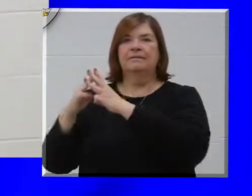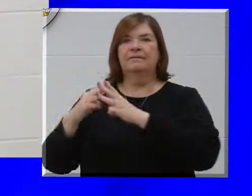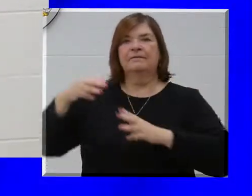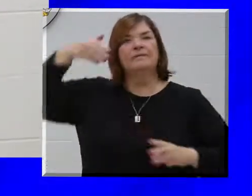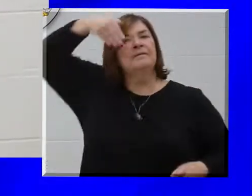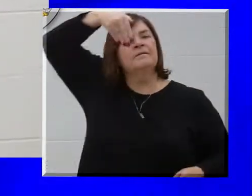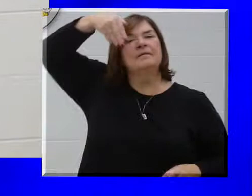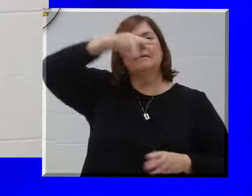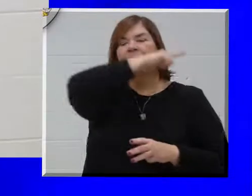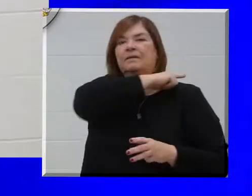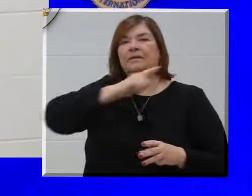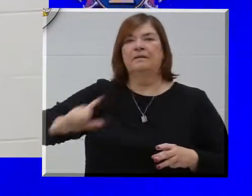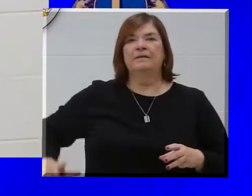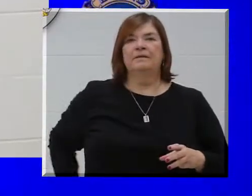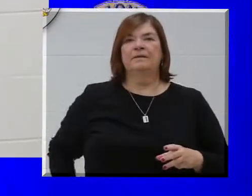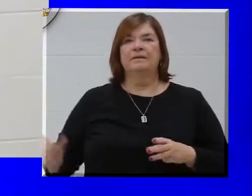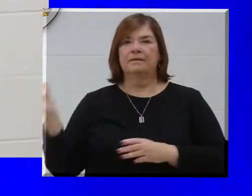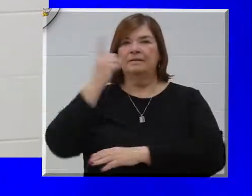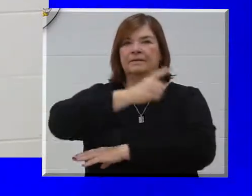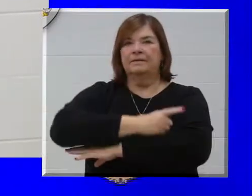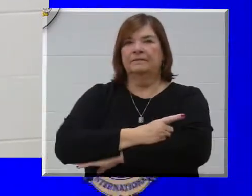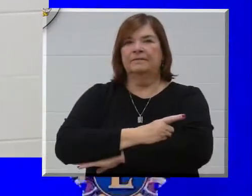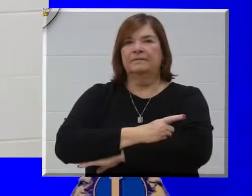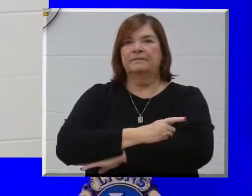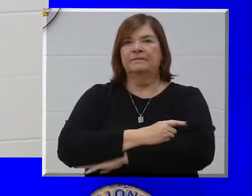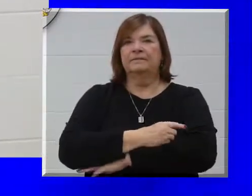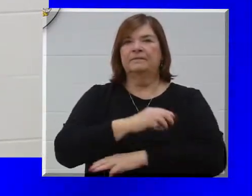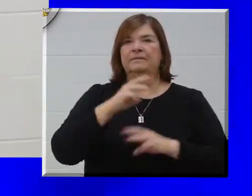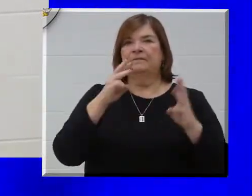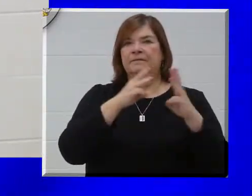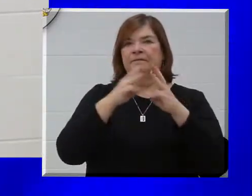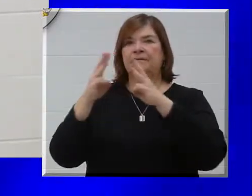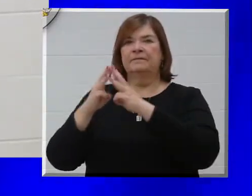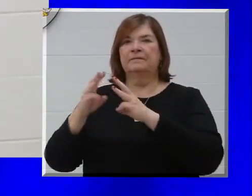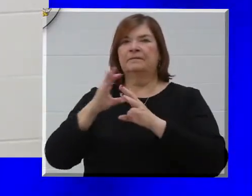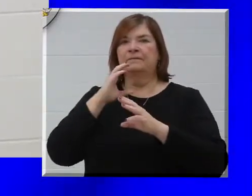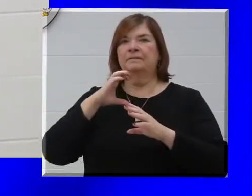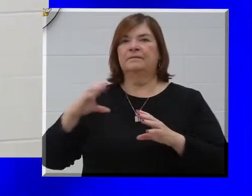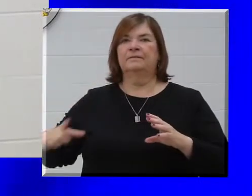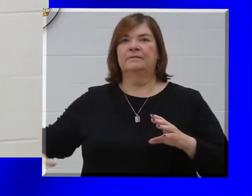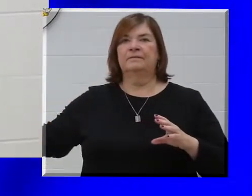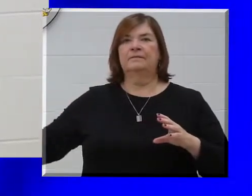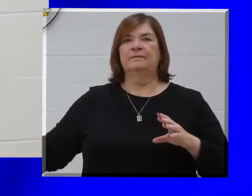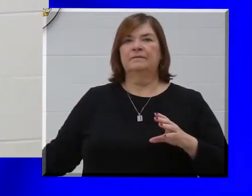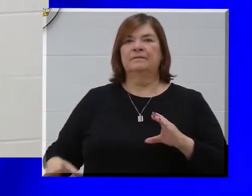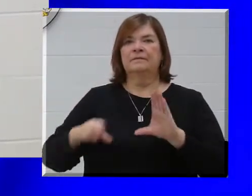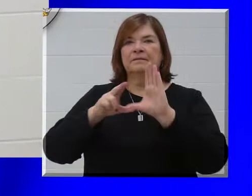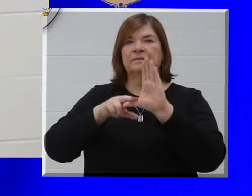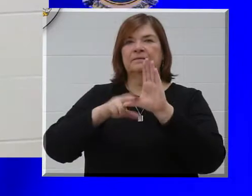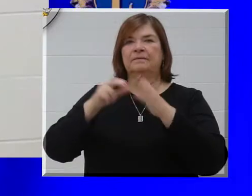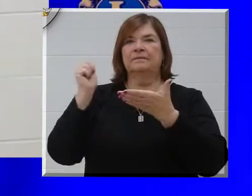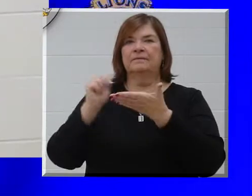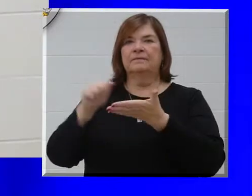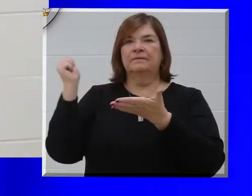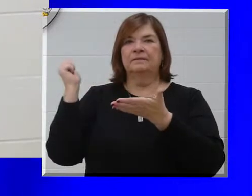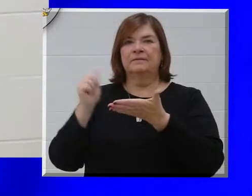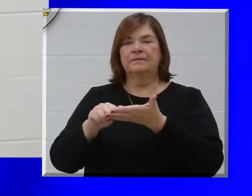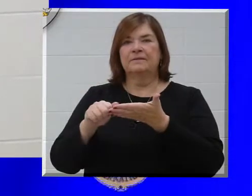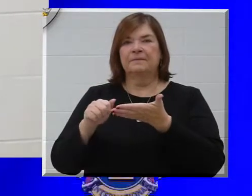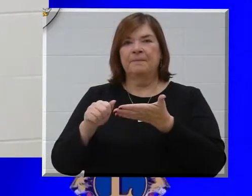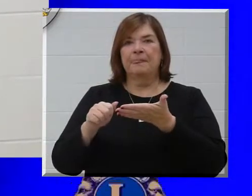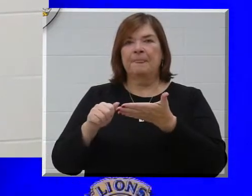and Princess Day, Wauconda Fest, the Chair Auction, Main Street Trick or